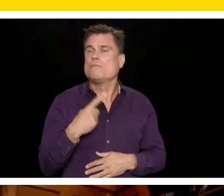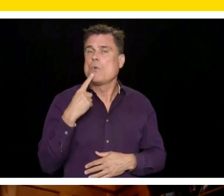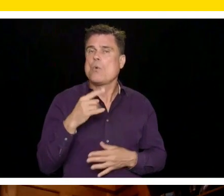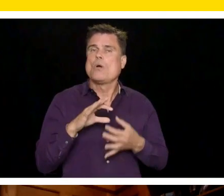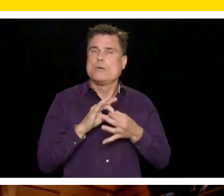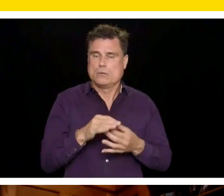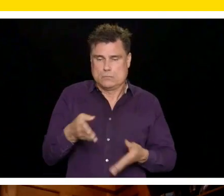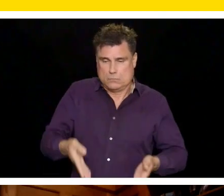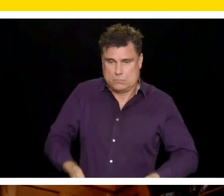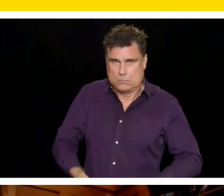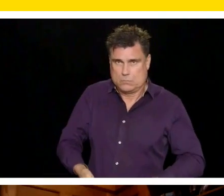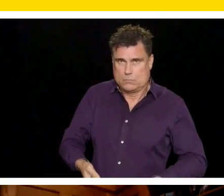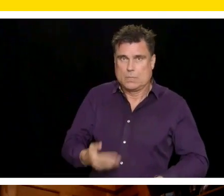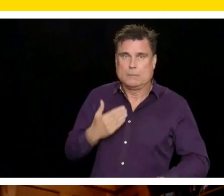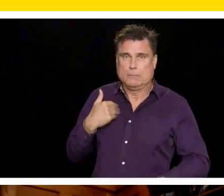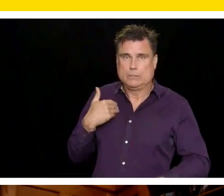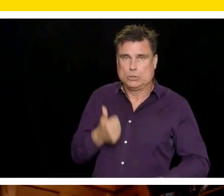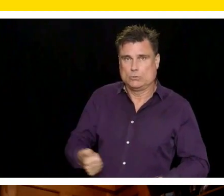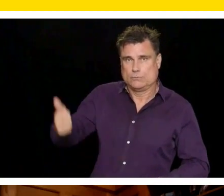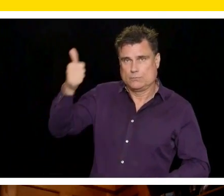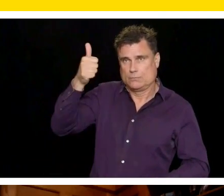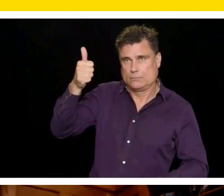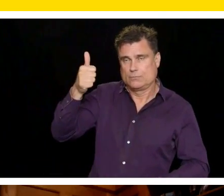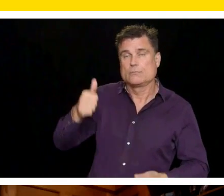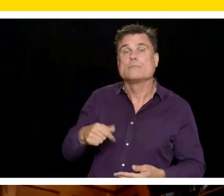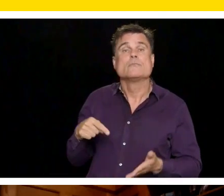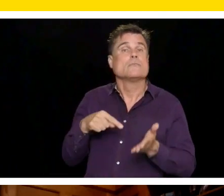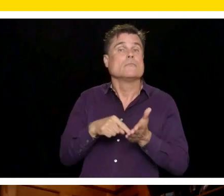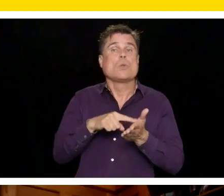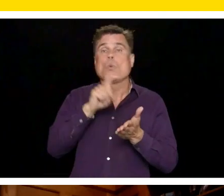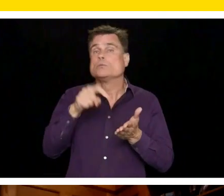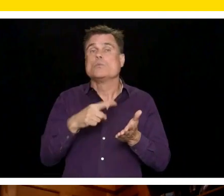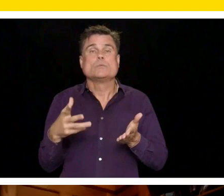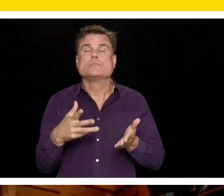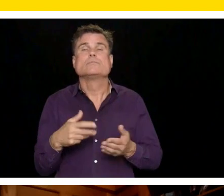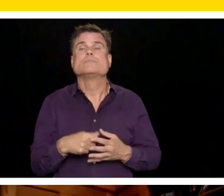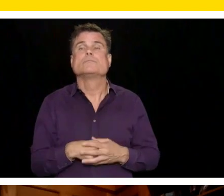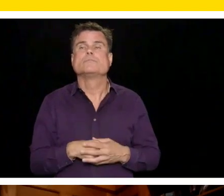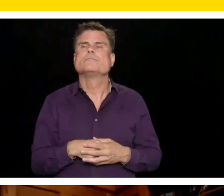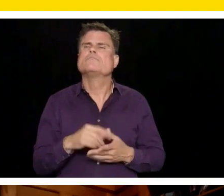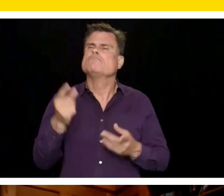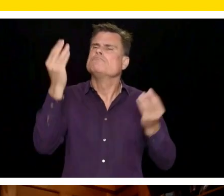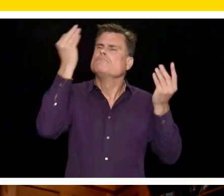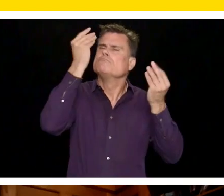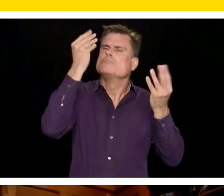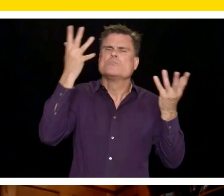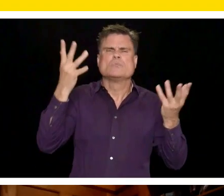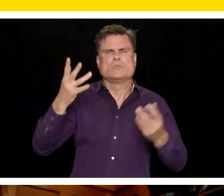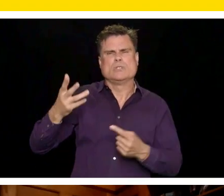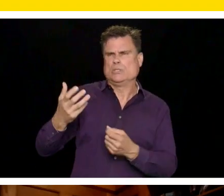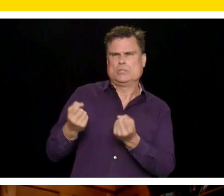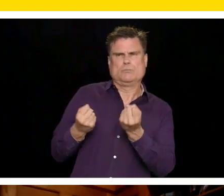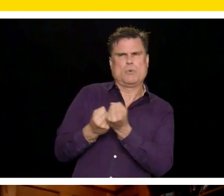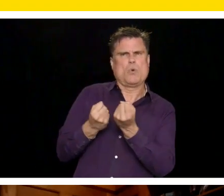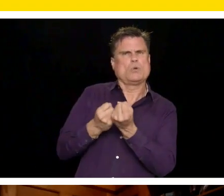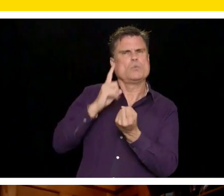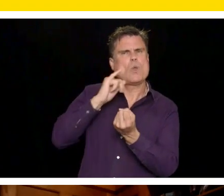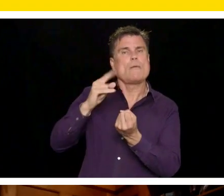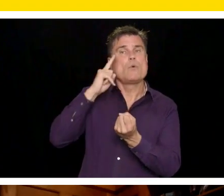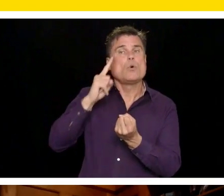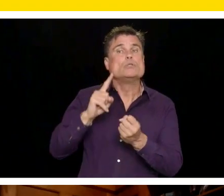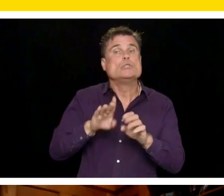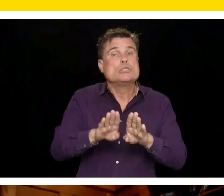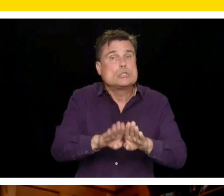what supports are in place for children's overnight summer camps who cannot operate this season, and our